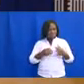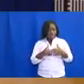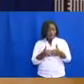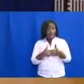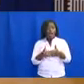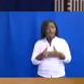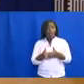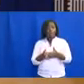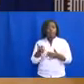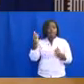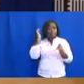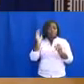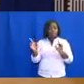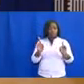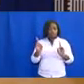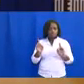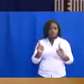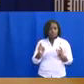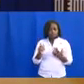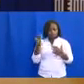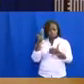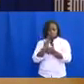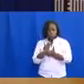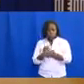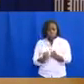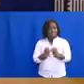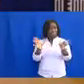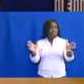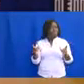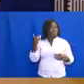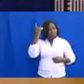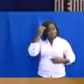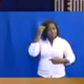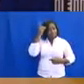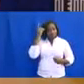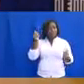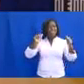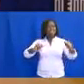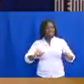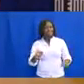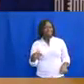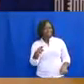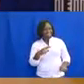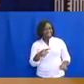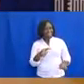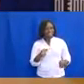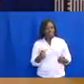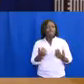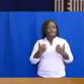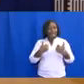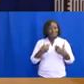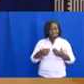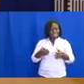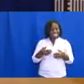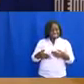that must be pursued to curb the spread of the disease and enable us to reassess the easing of